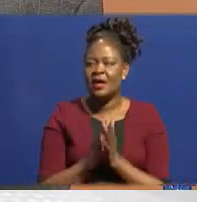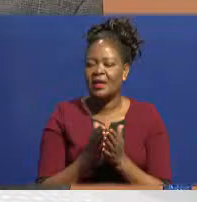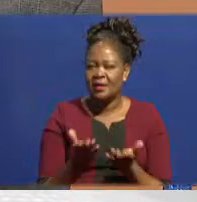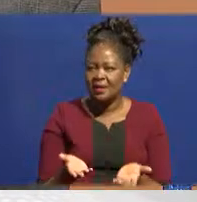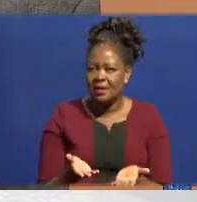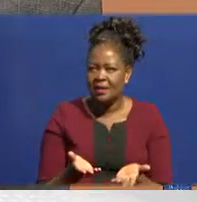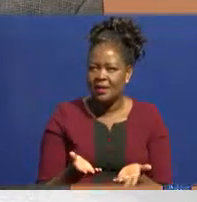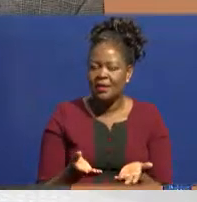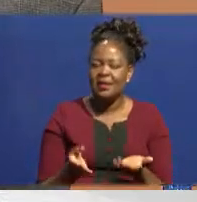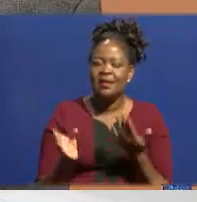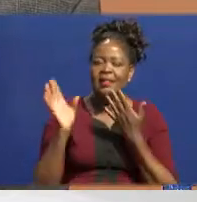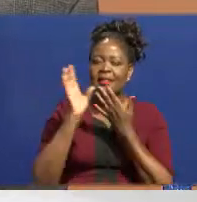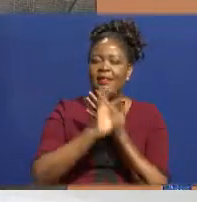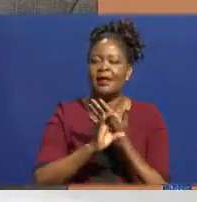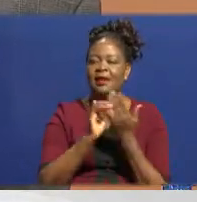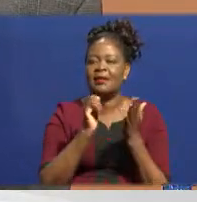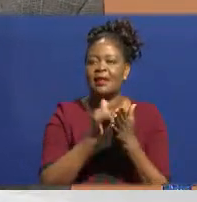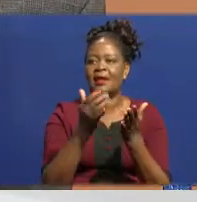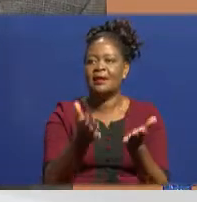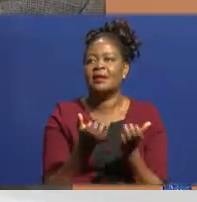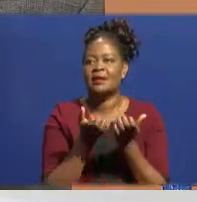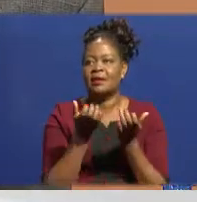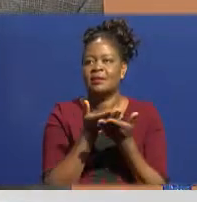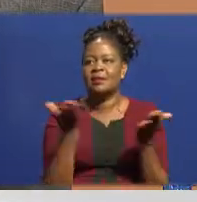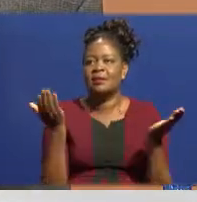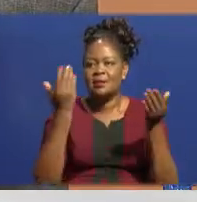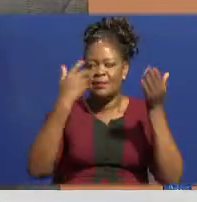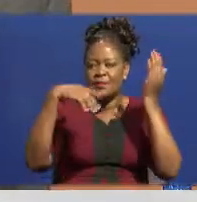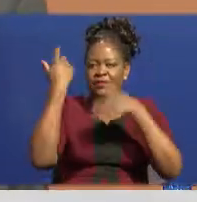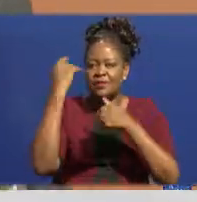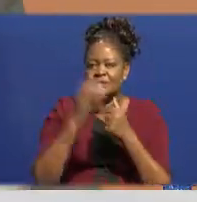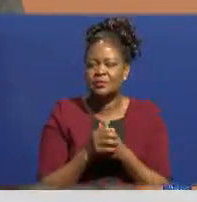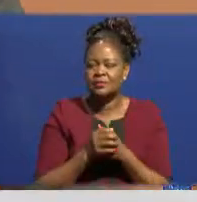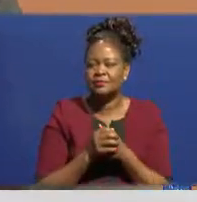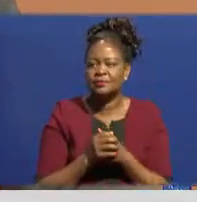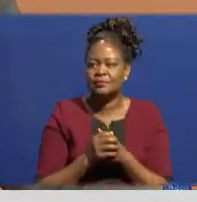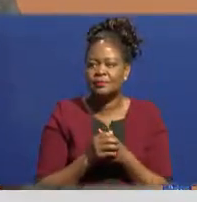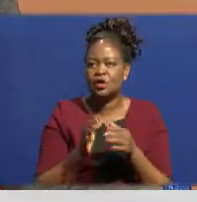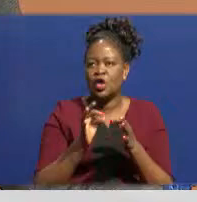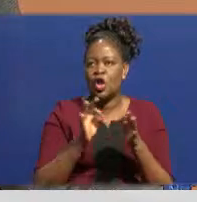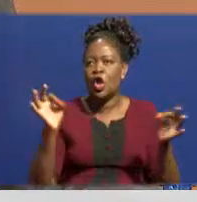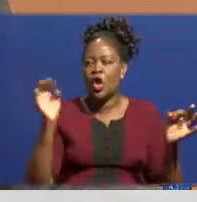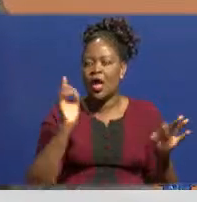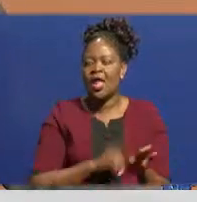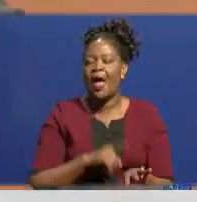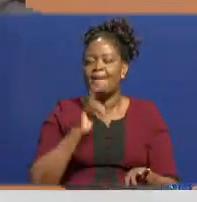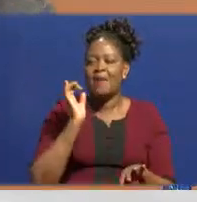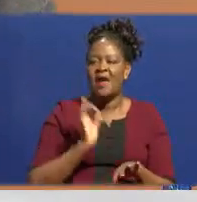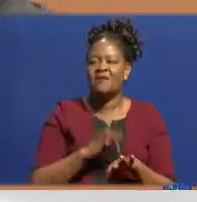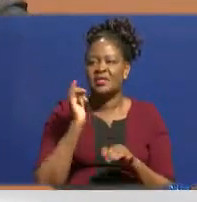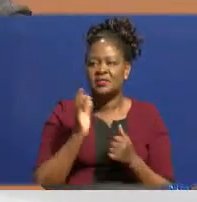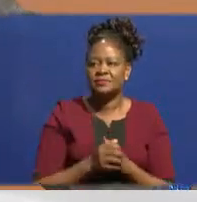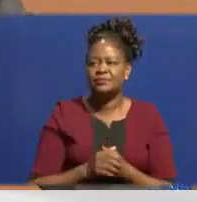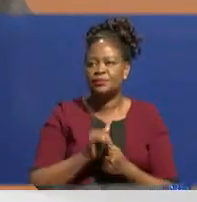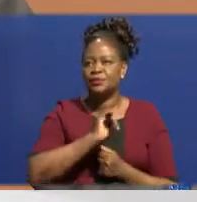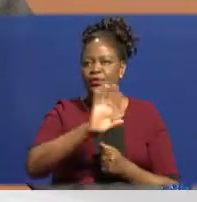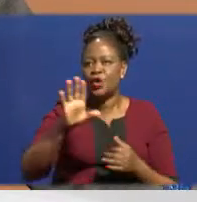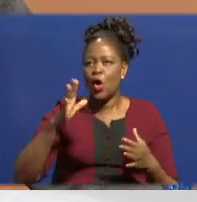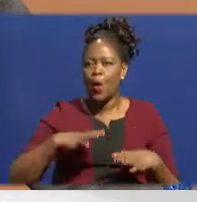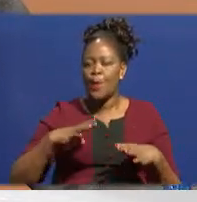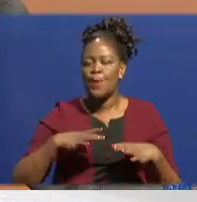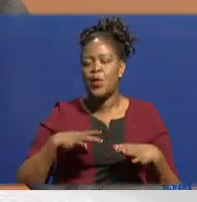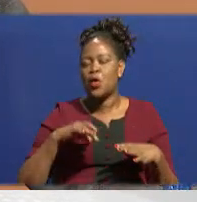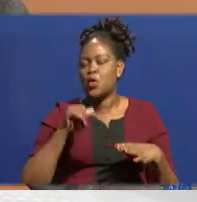day, there are countries that need this type of professions. The long-term effect of this, those guys might not